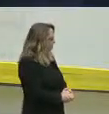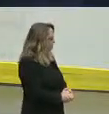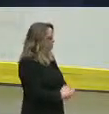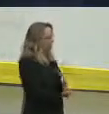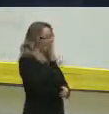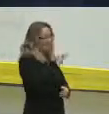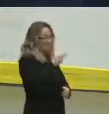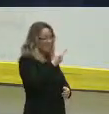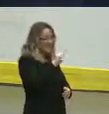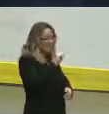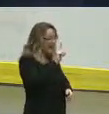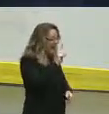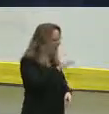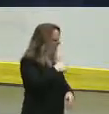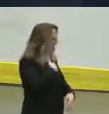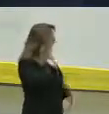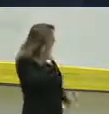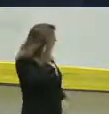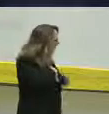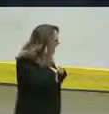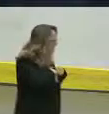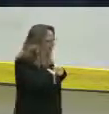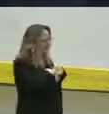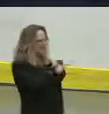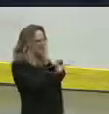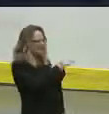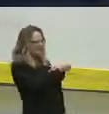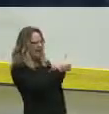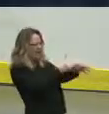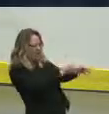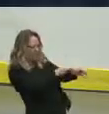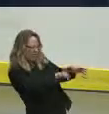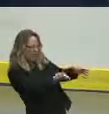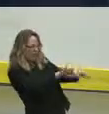Chanel embodies that new tagline that you see on the banners. What is that?